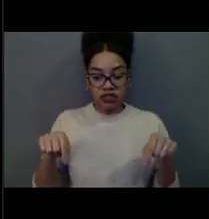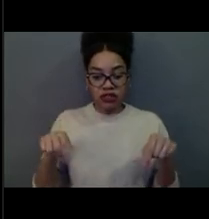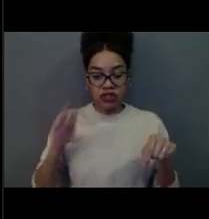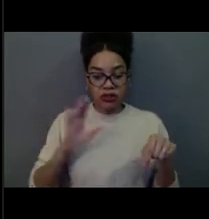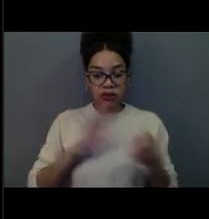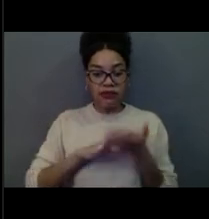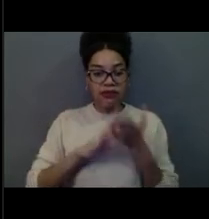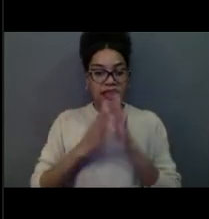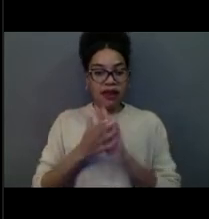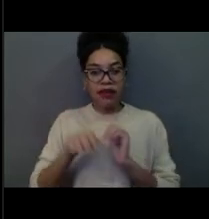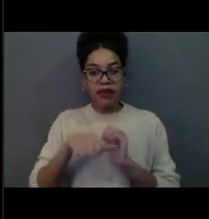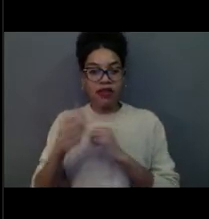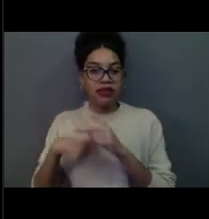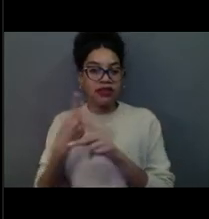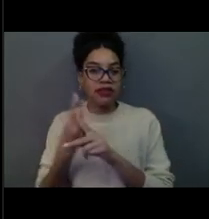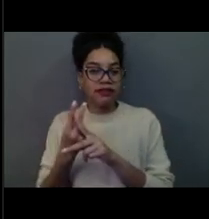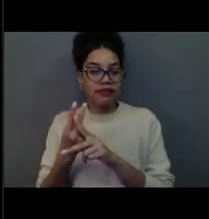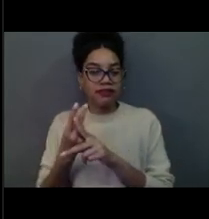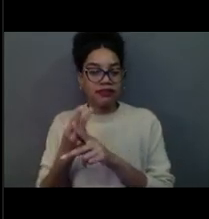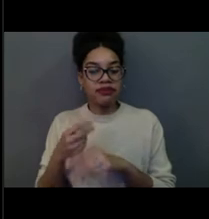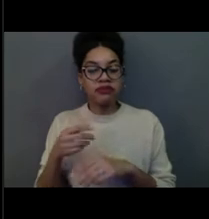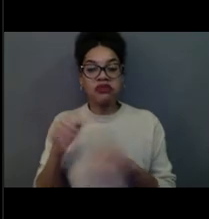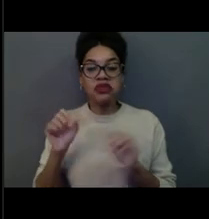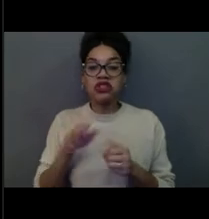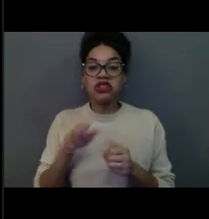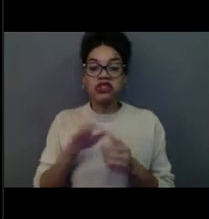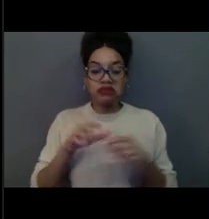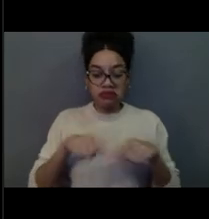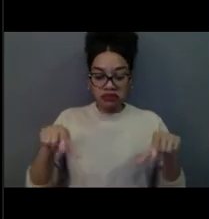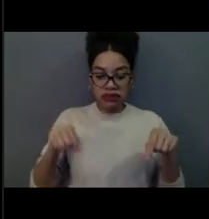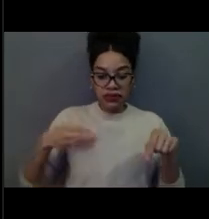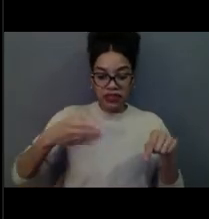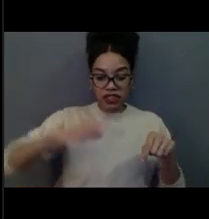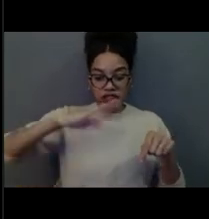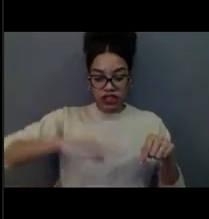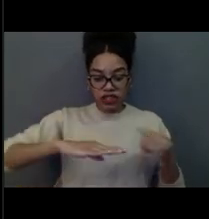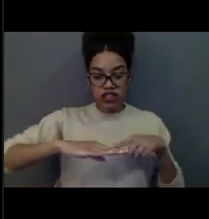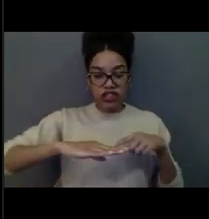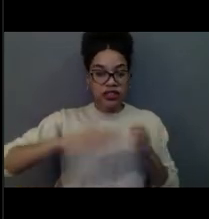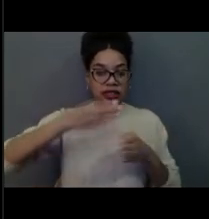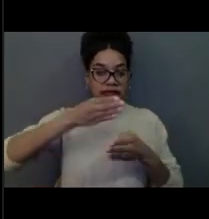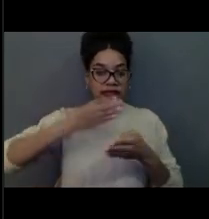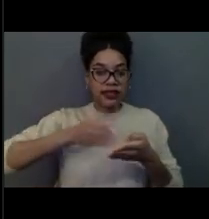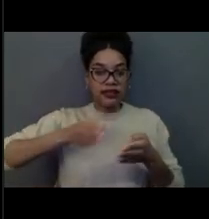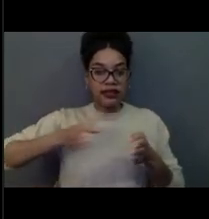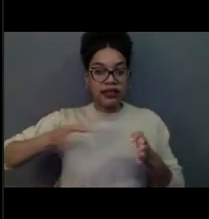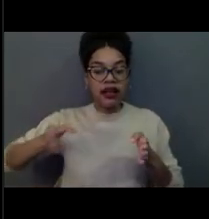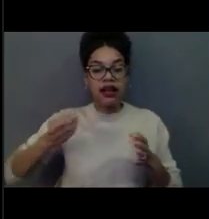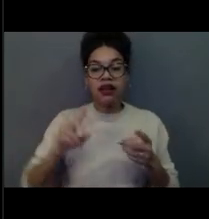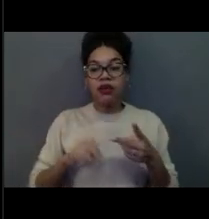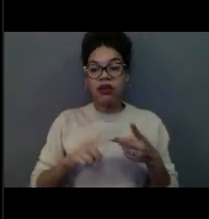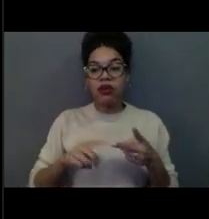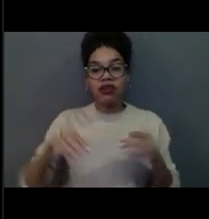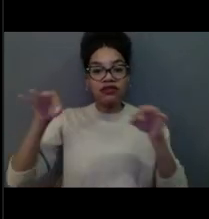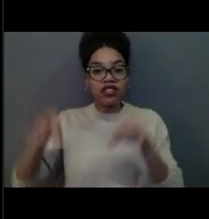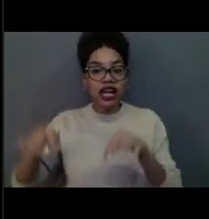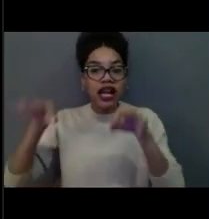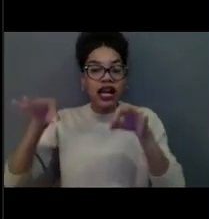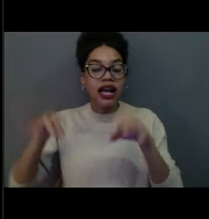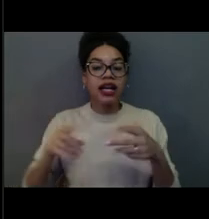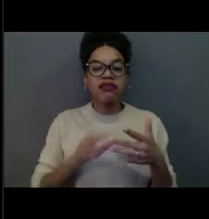of fish, like maybe fish fillets, maybe smoked salmon, maybe cooked crab, or my favorite, fish sticks. And that's